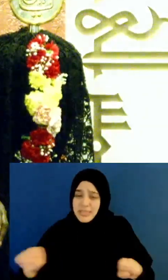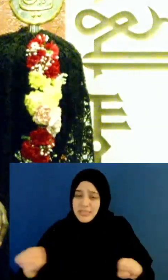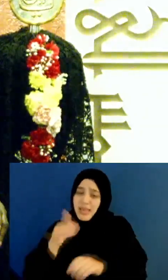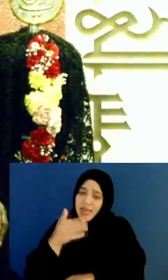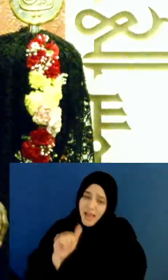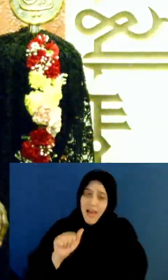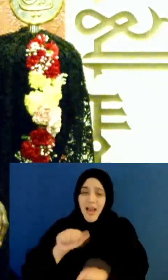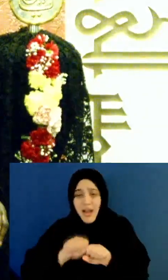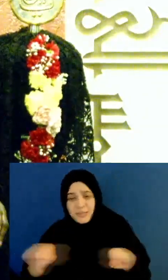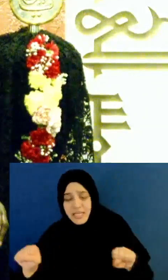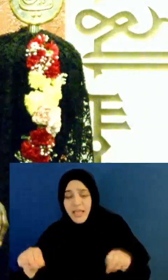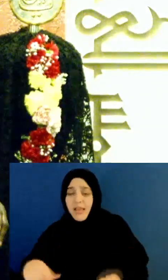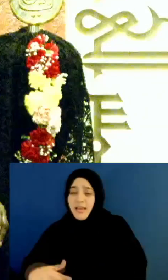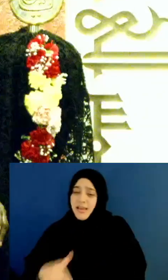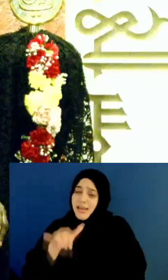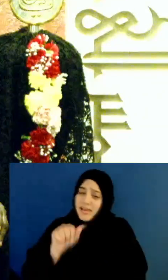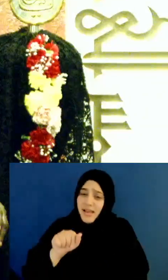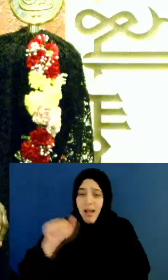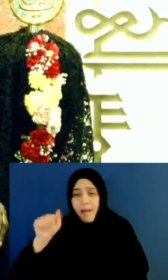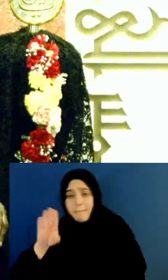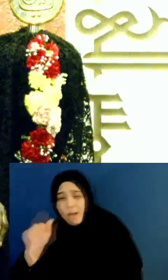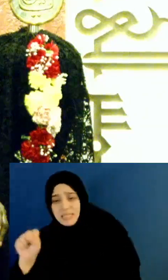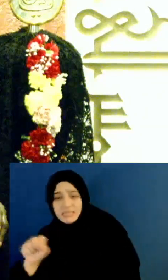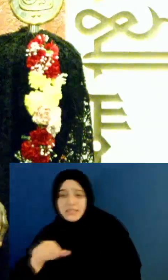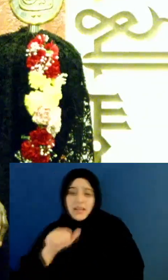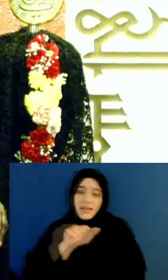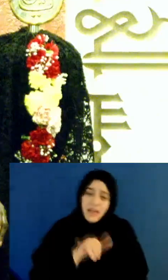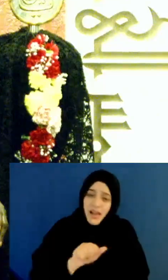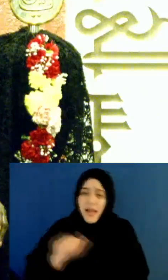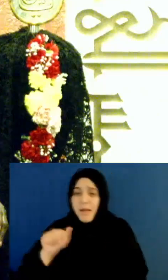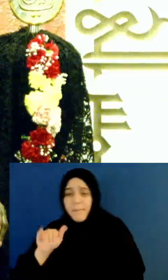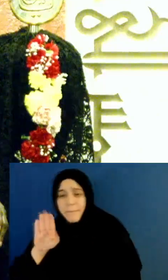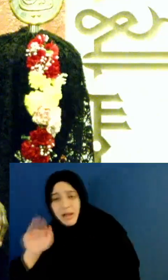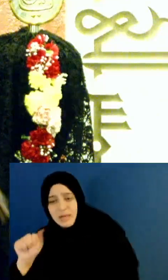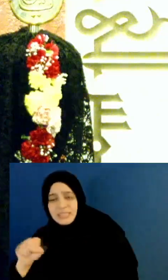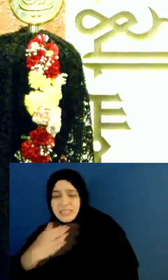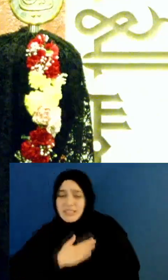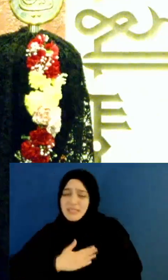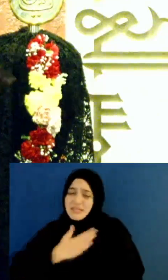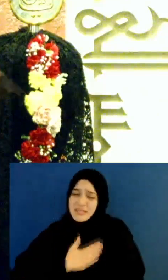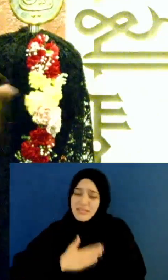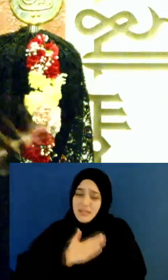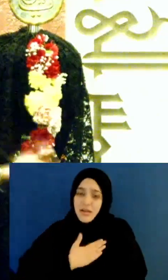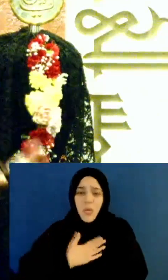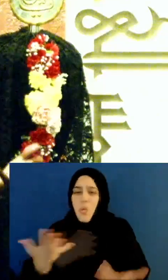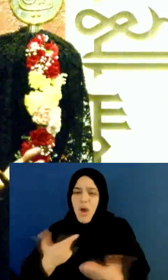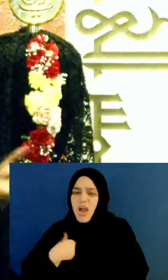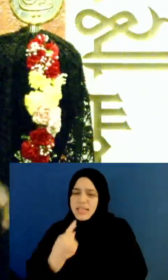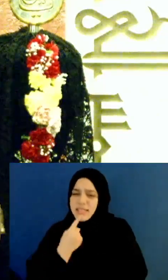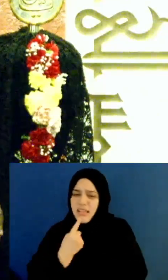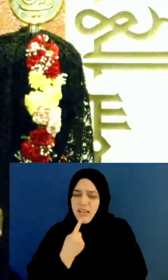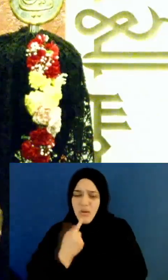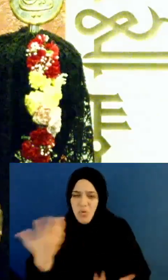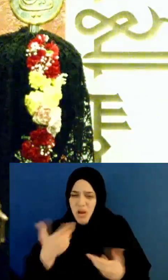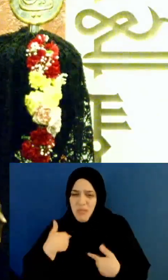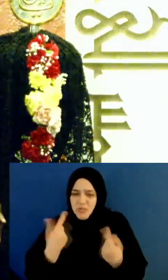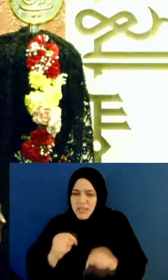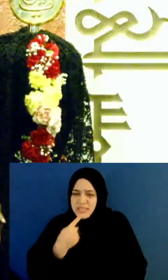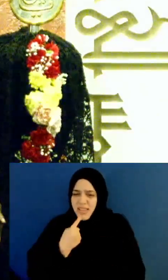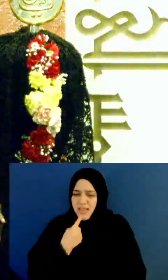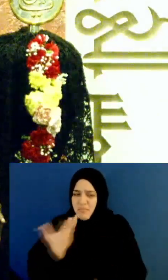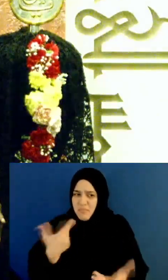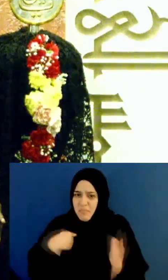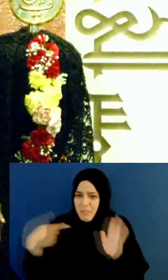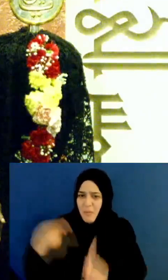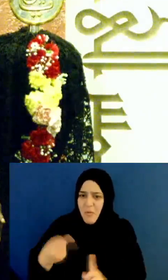Ya Abbas, Ya Abbas, what am I saying? What am I indicating to? I'm saying that Ya